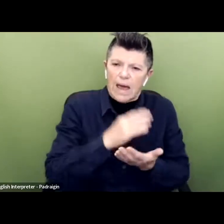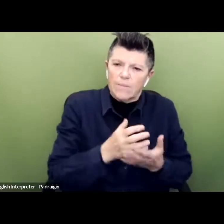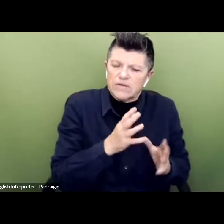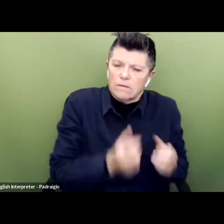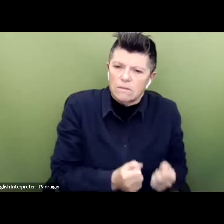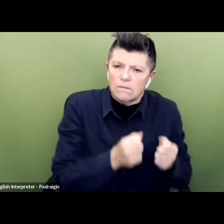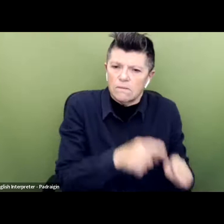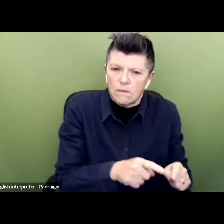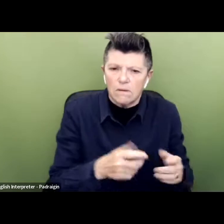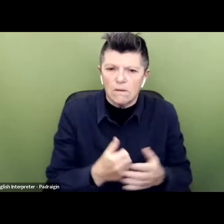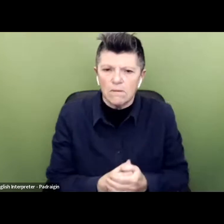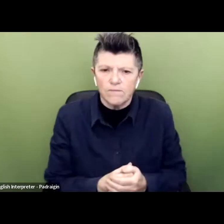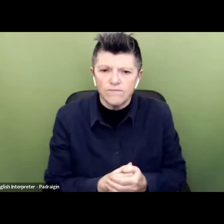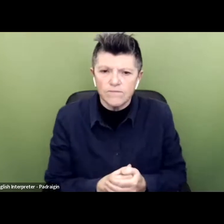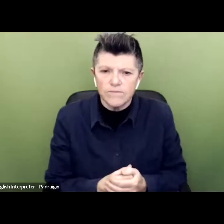ability